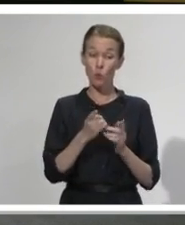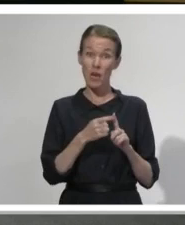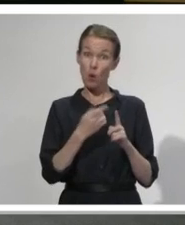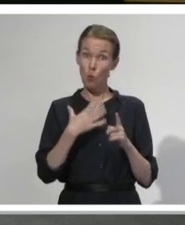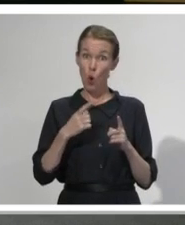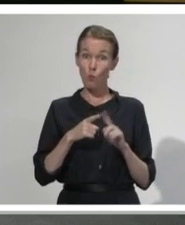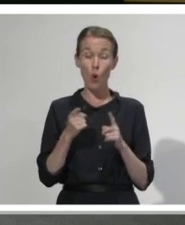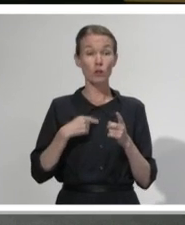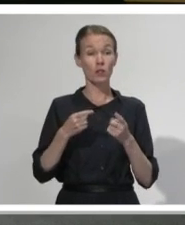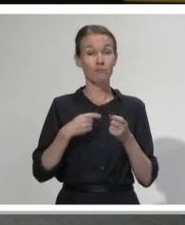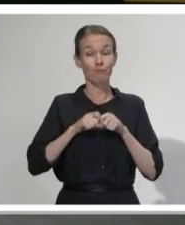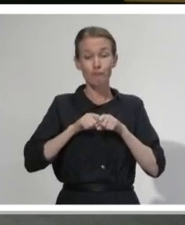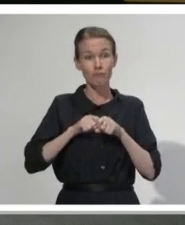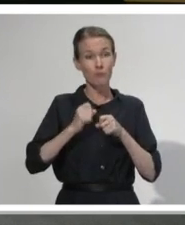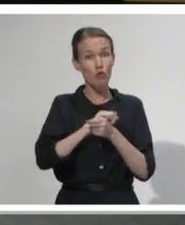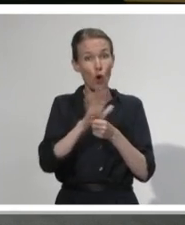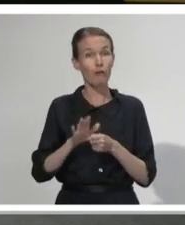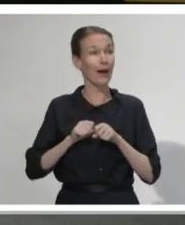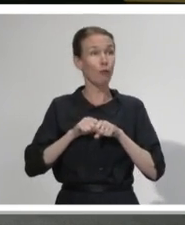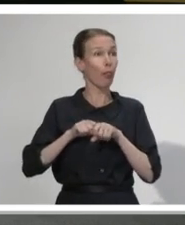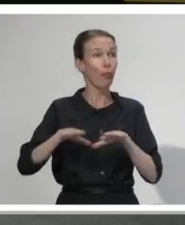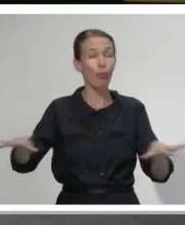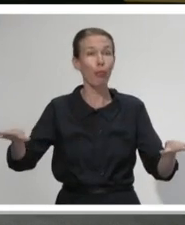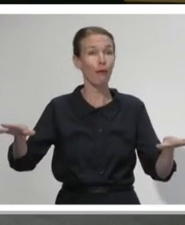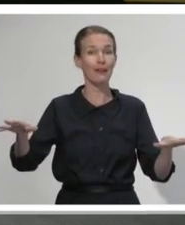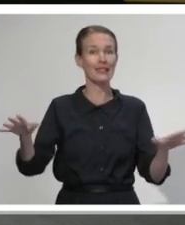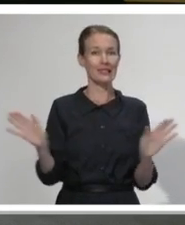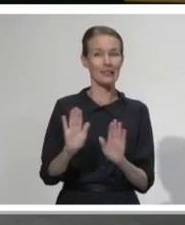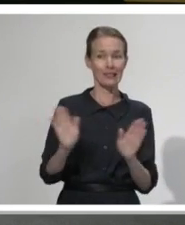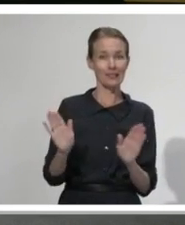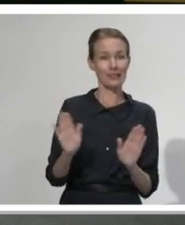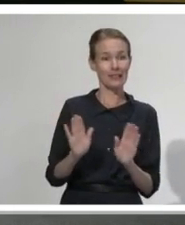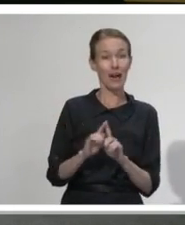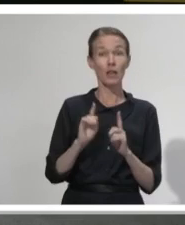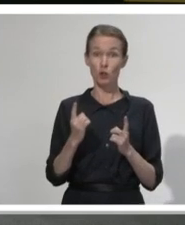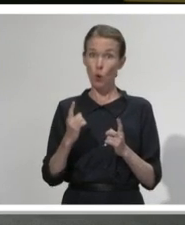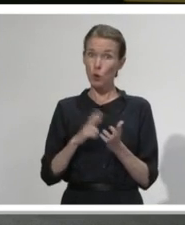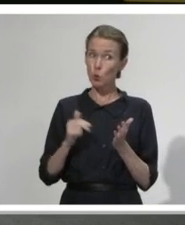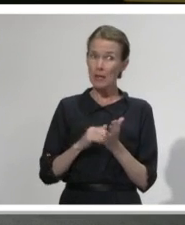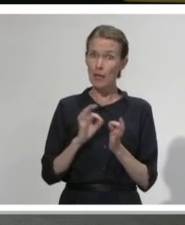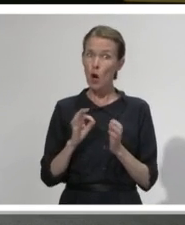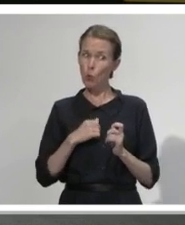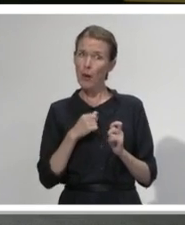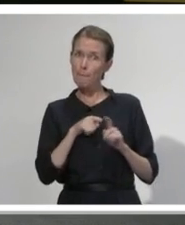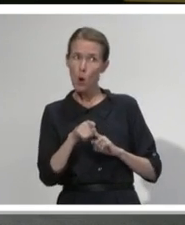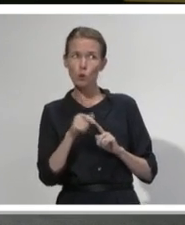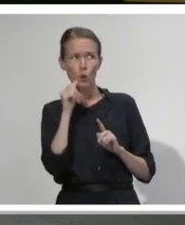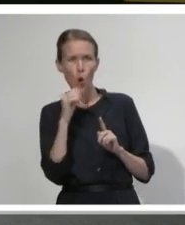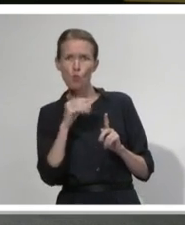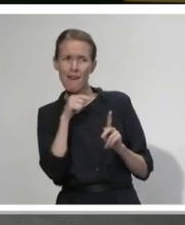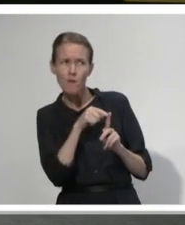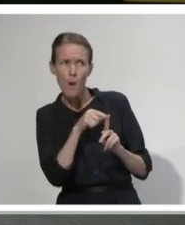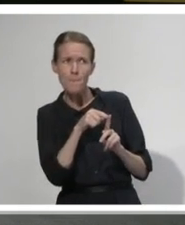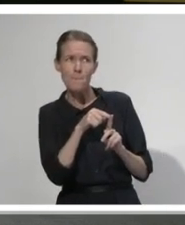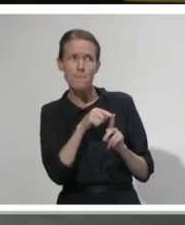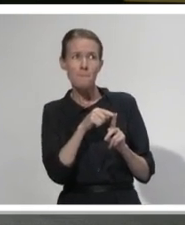community transmission in New Zealand, so that is something that we should all be encouraged by. But as we see the cases come in, we continue to look closely